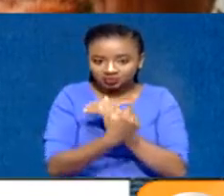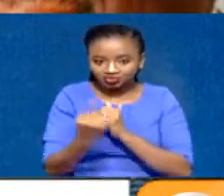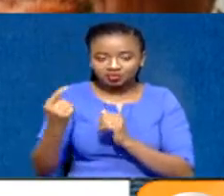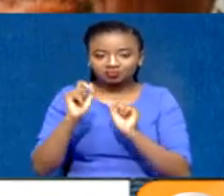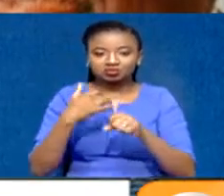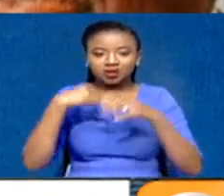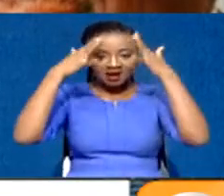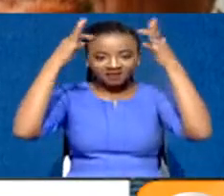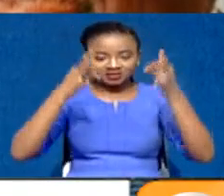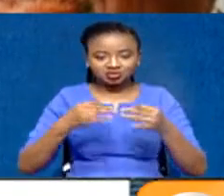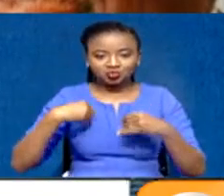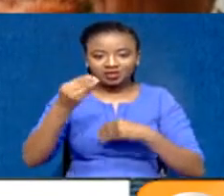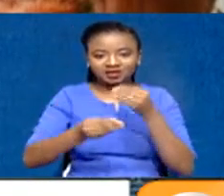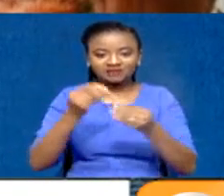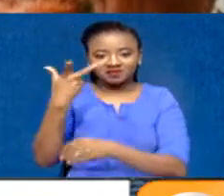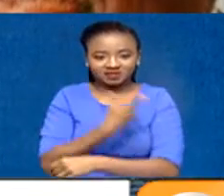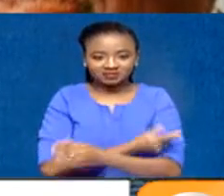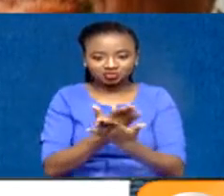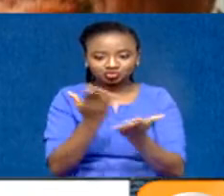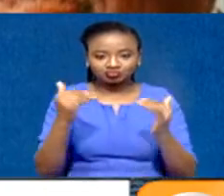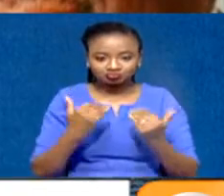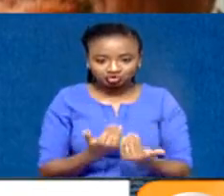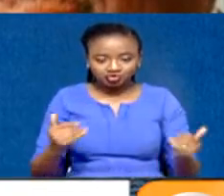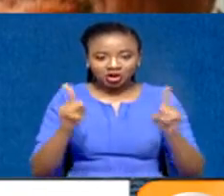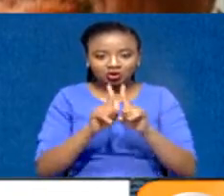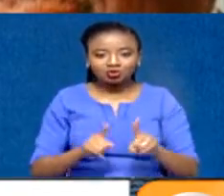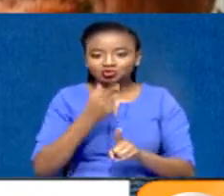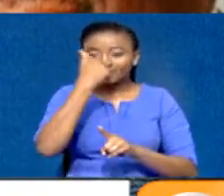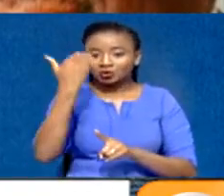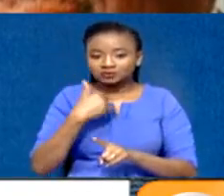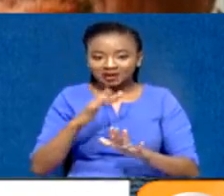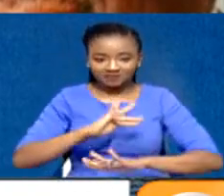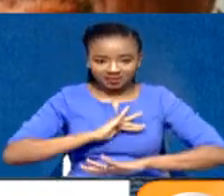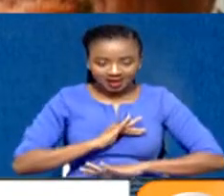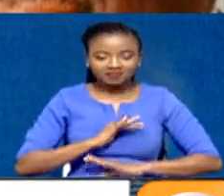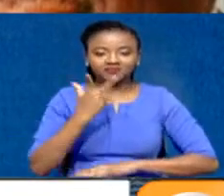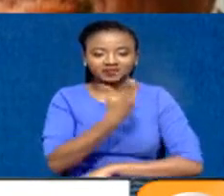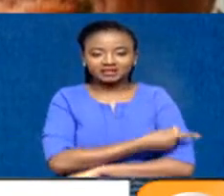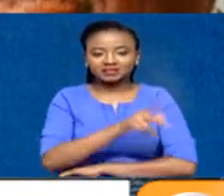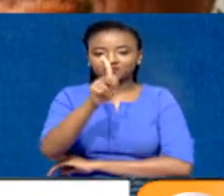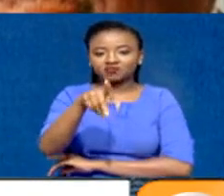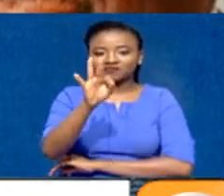likely to start vaccinating them. Since we have adequate doses of Pfizer,